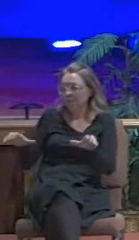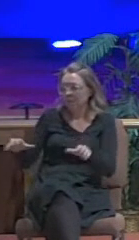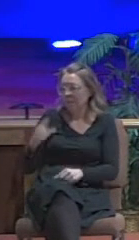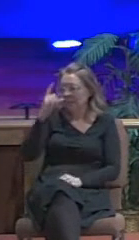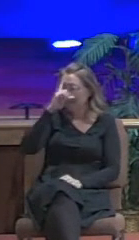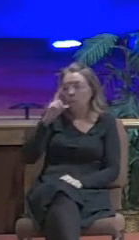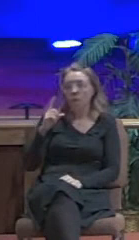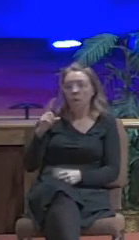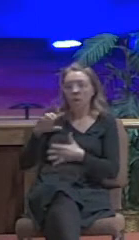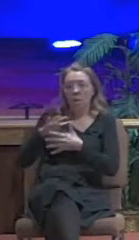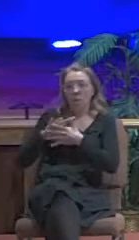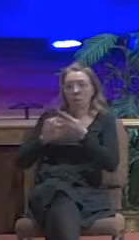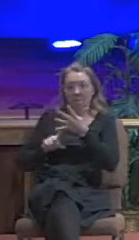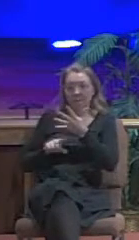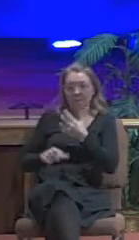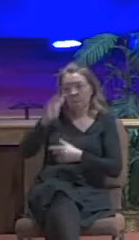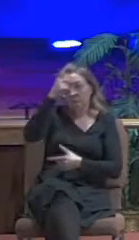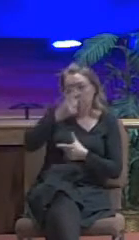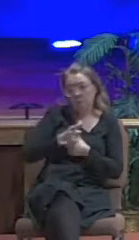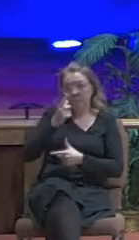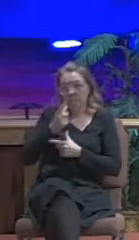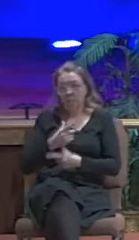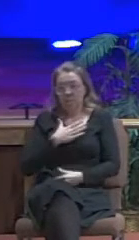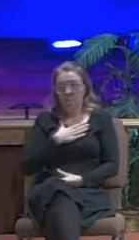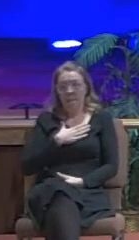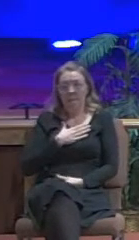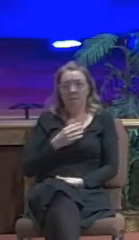and sisters of mine, you did.